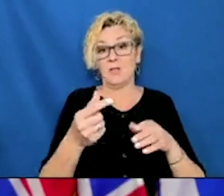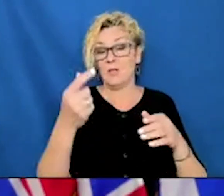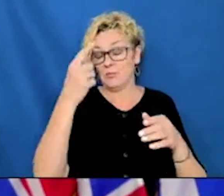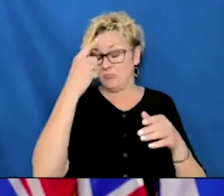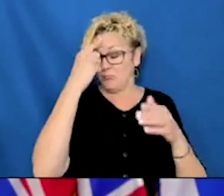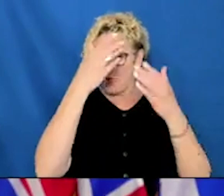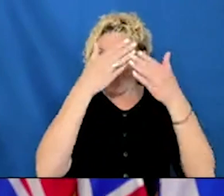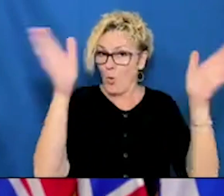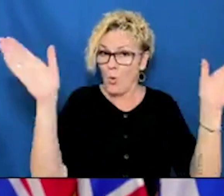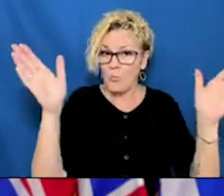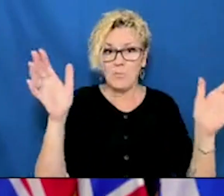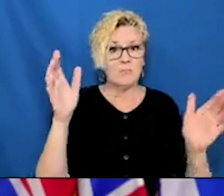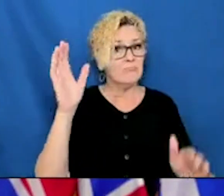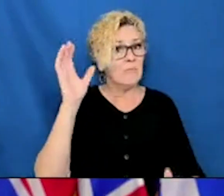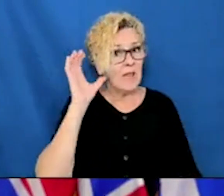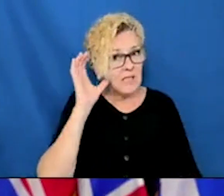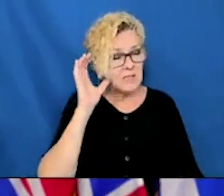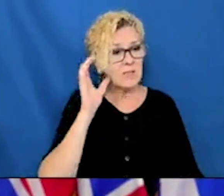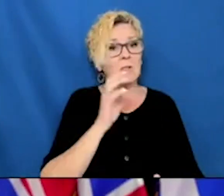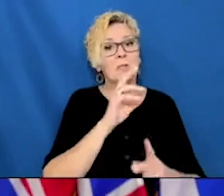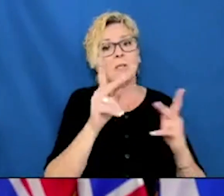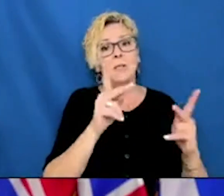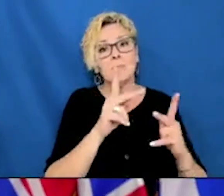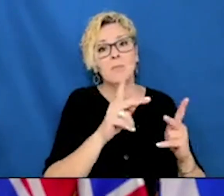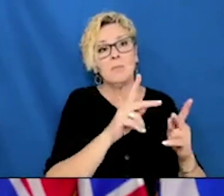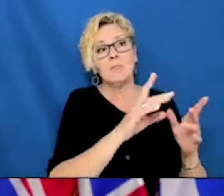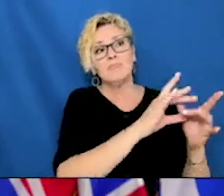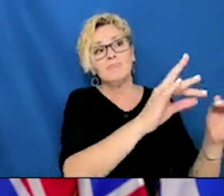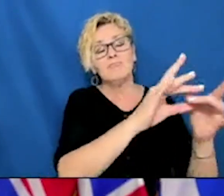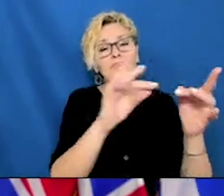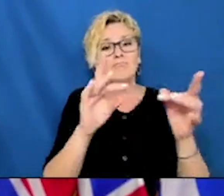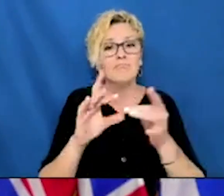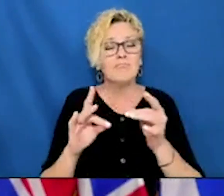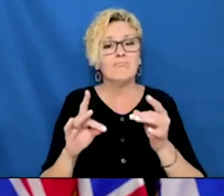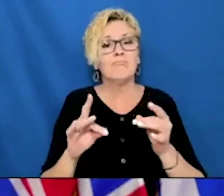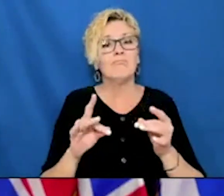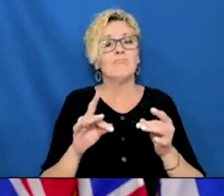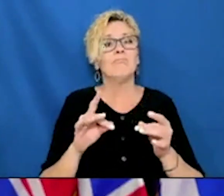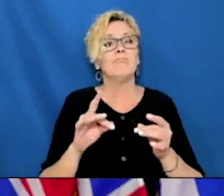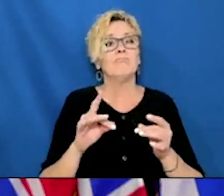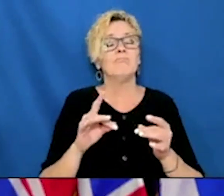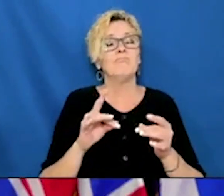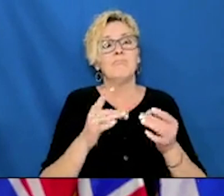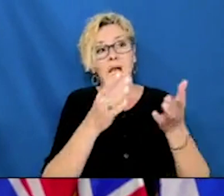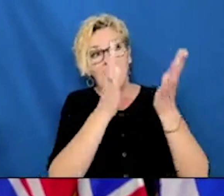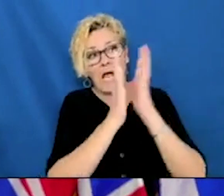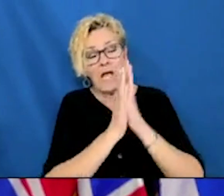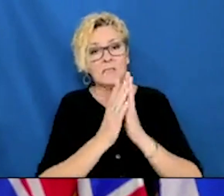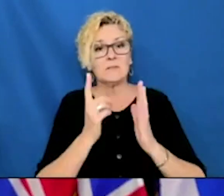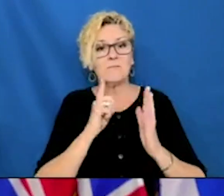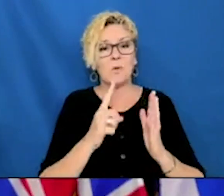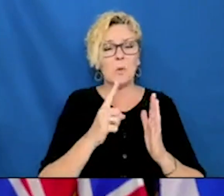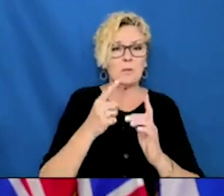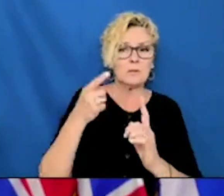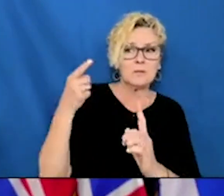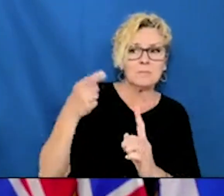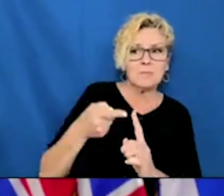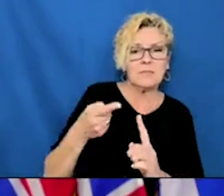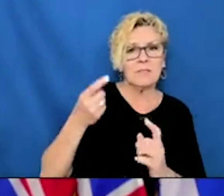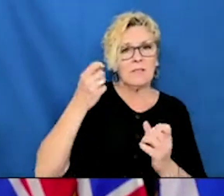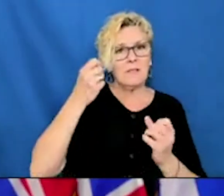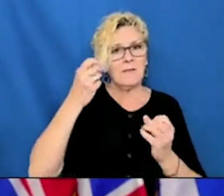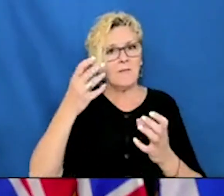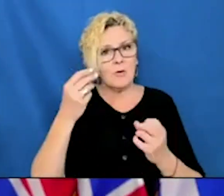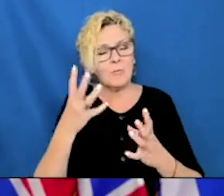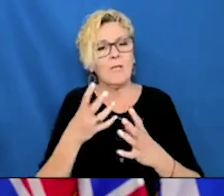months ago was information about outbreaks in long-term care. That information continues to be provided every Thursday. It's no longer of as